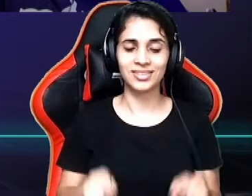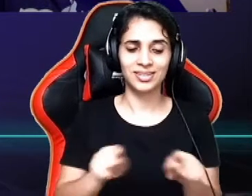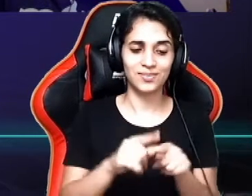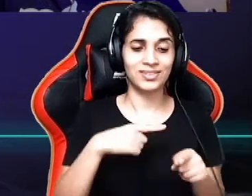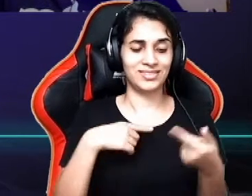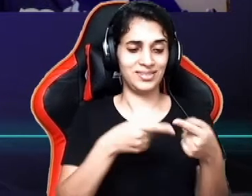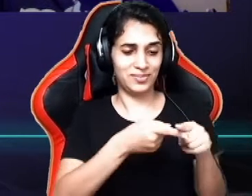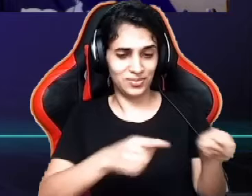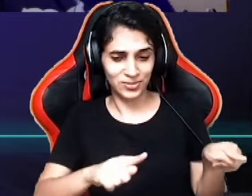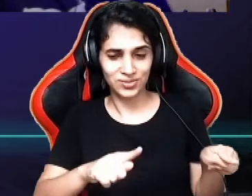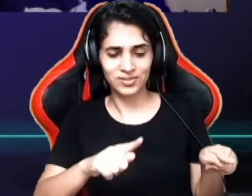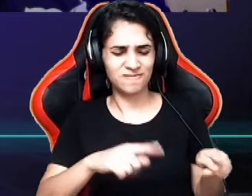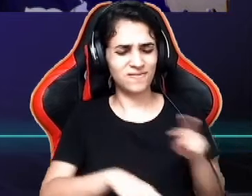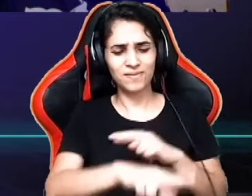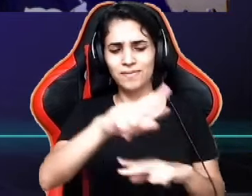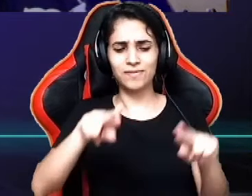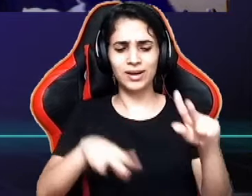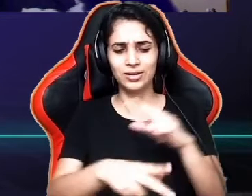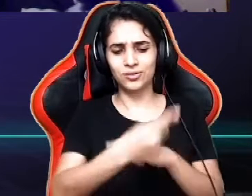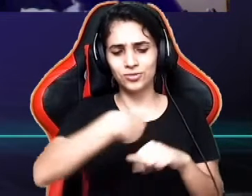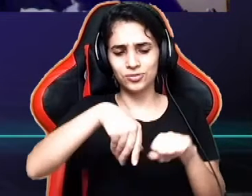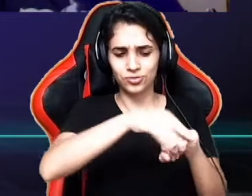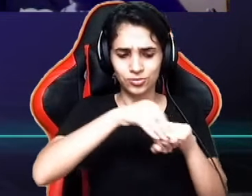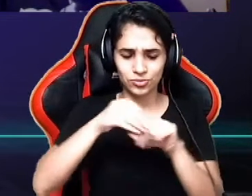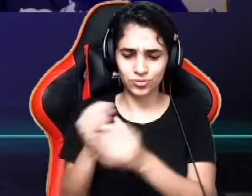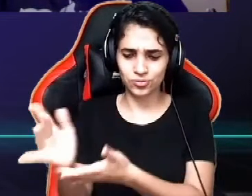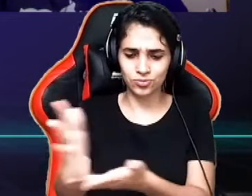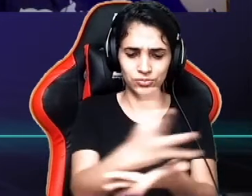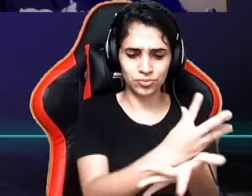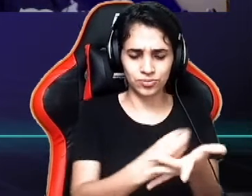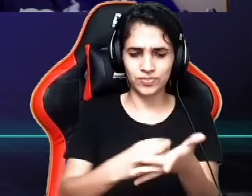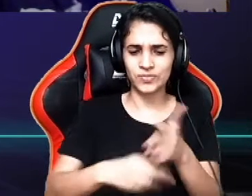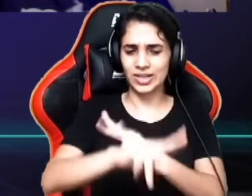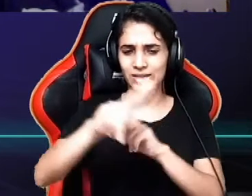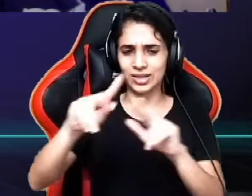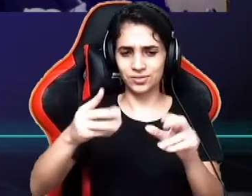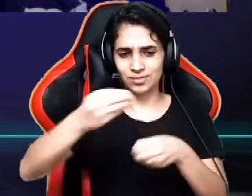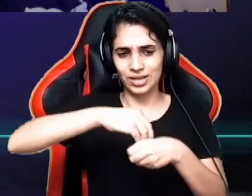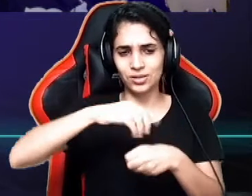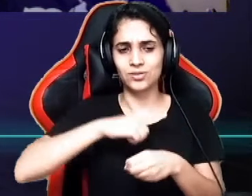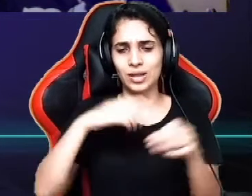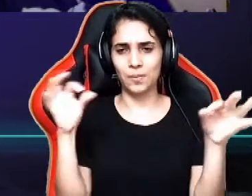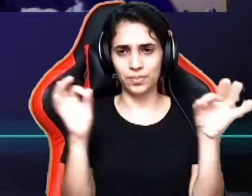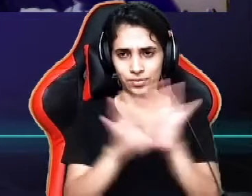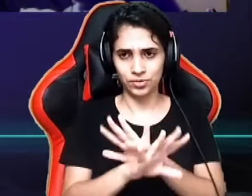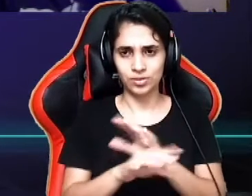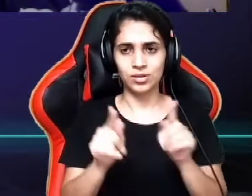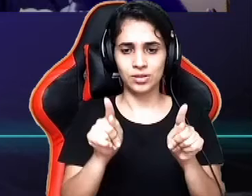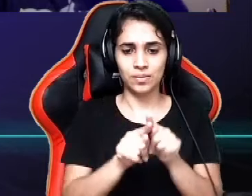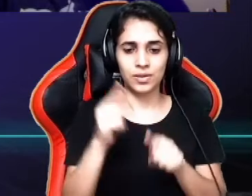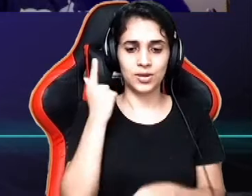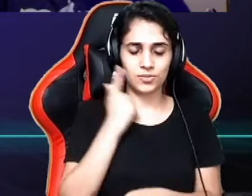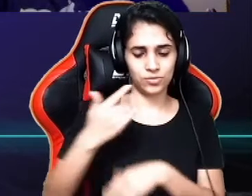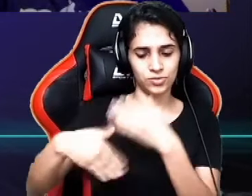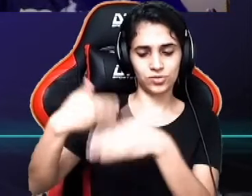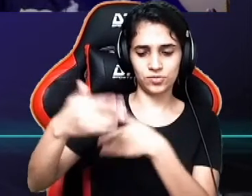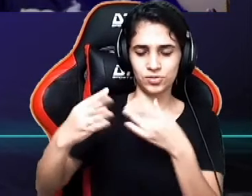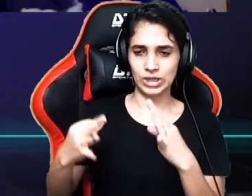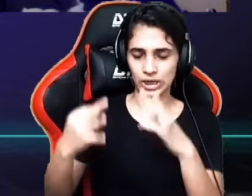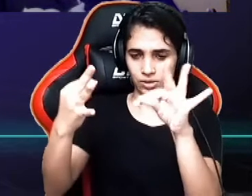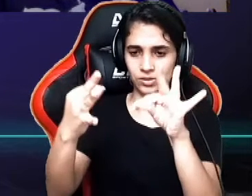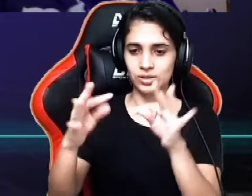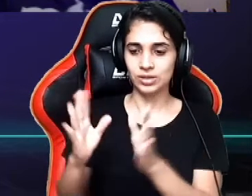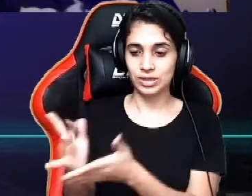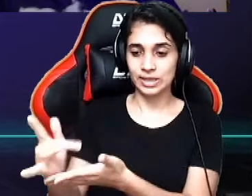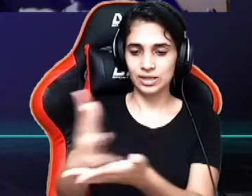pranks, music, a lot of things, we bring to the house. And in Loud, we're developing lots of